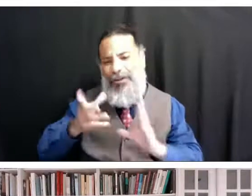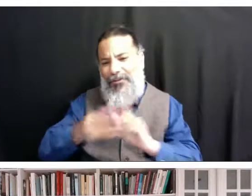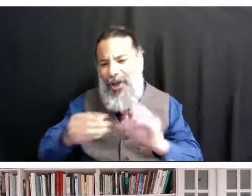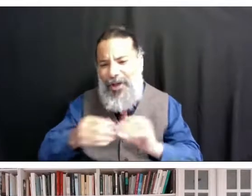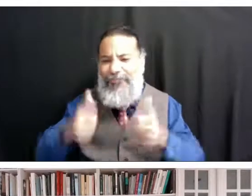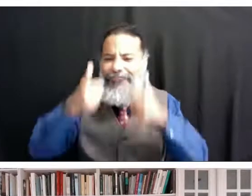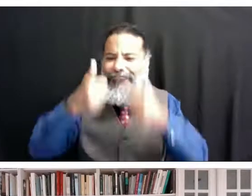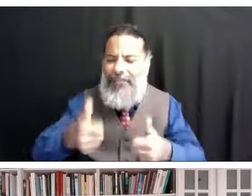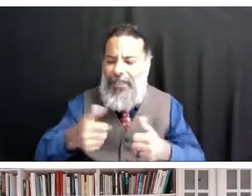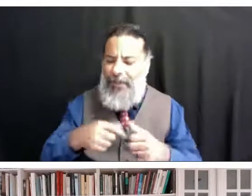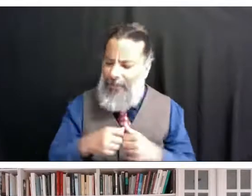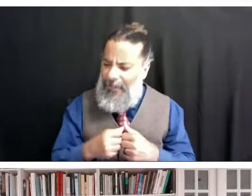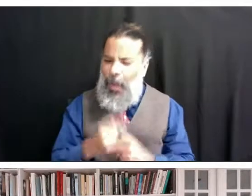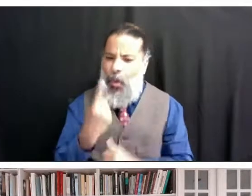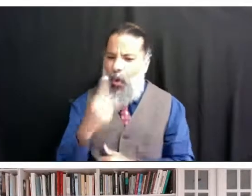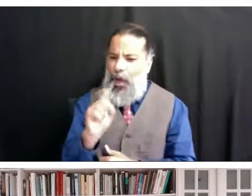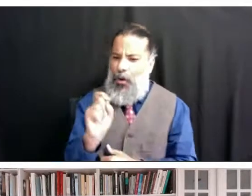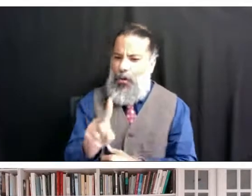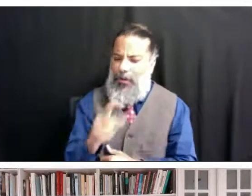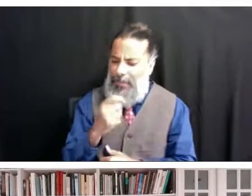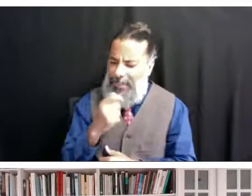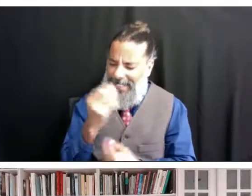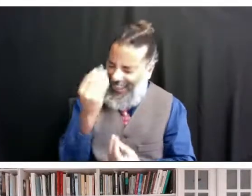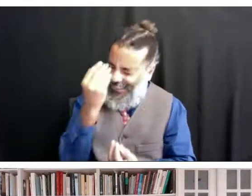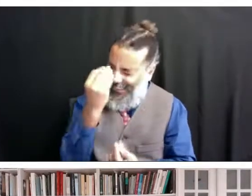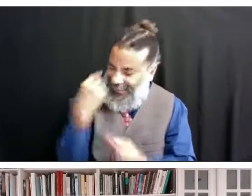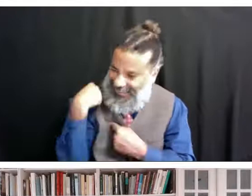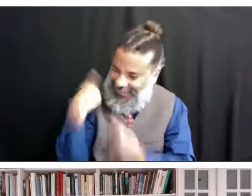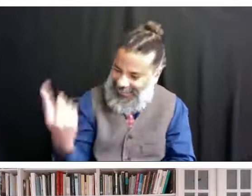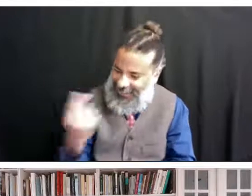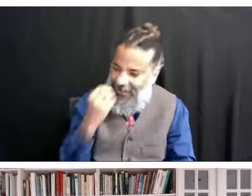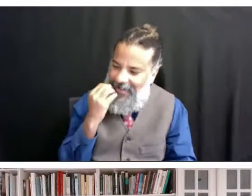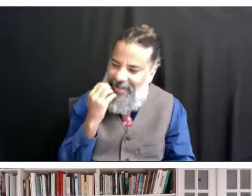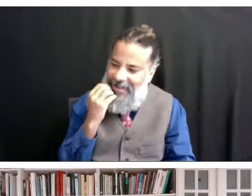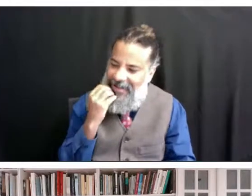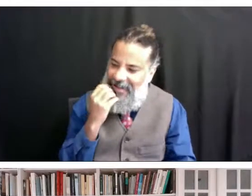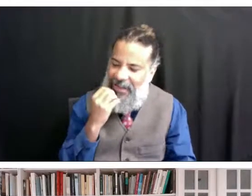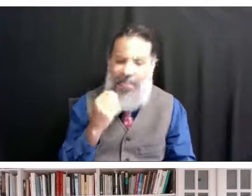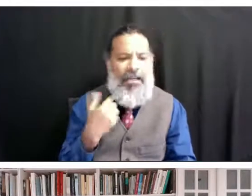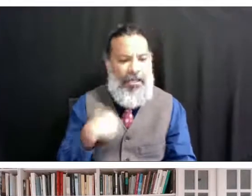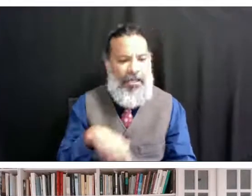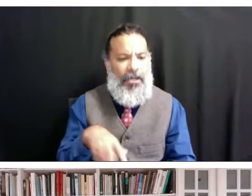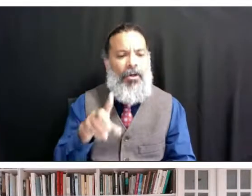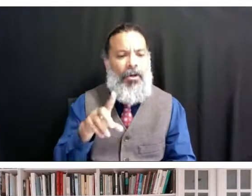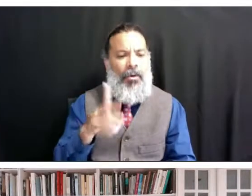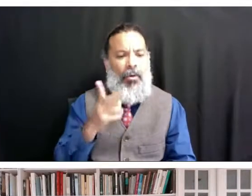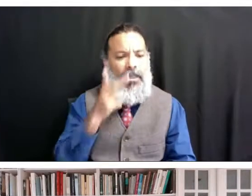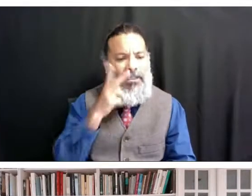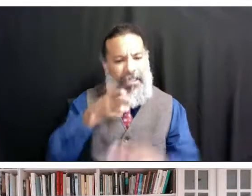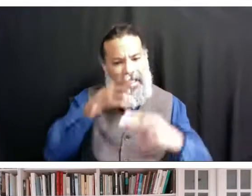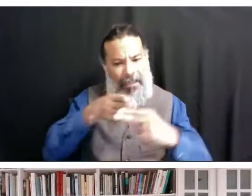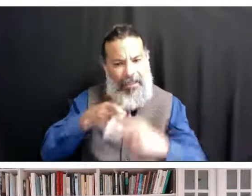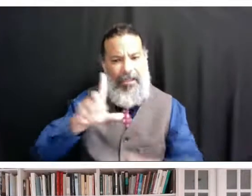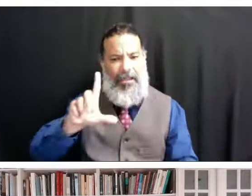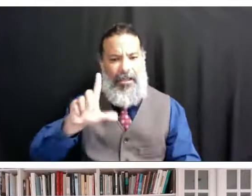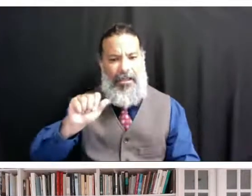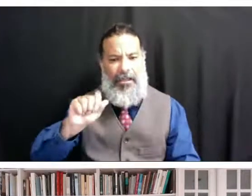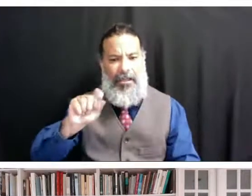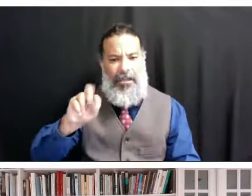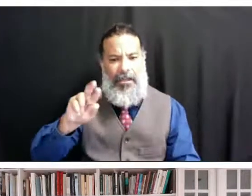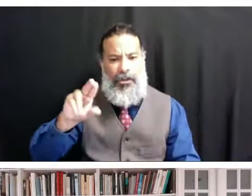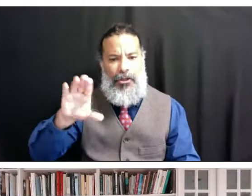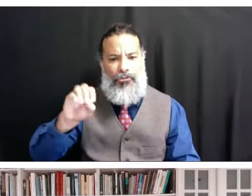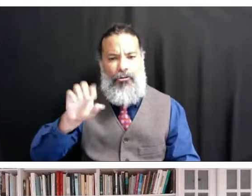And one question that has been burning for me is, we do see the name Latrobe all